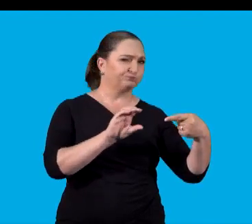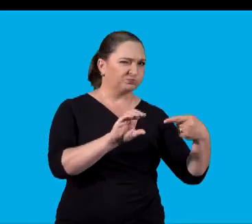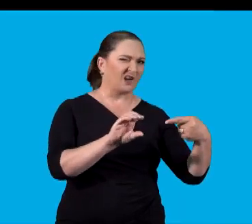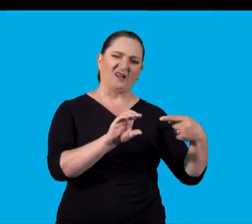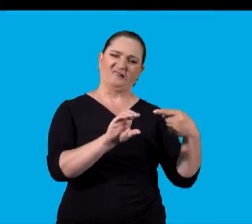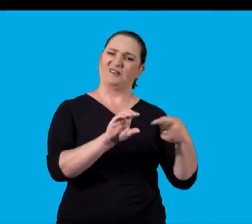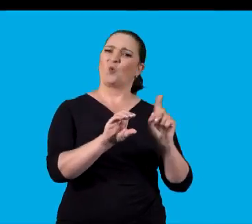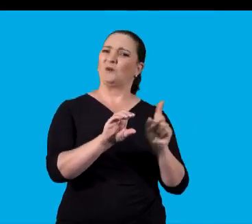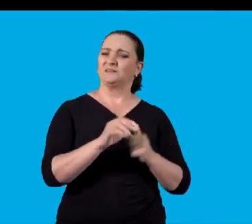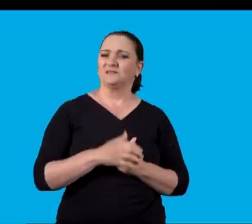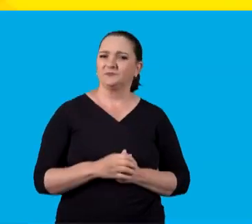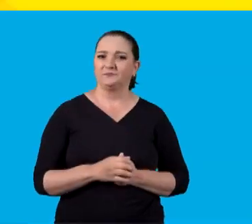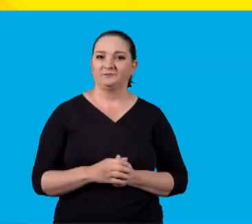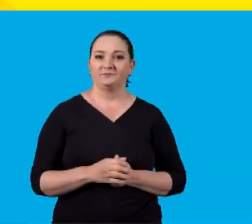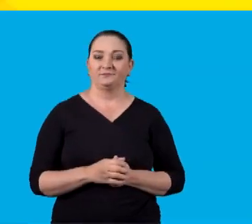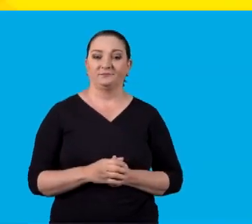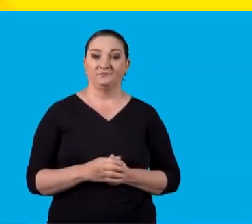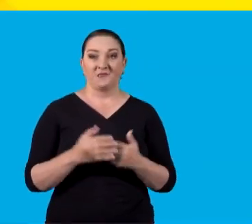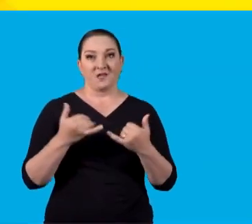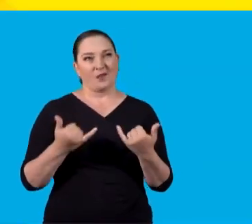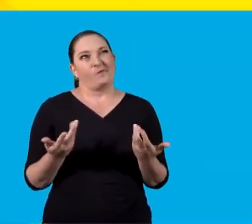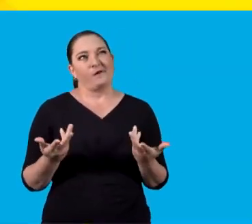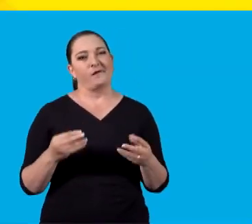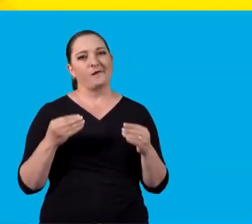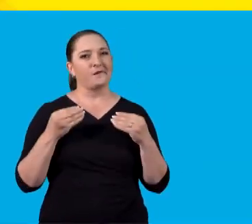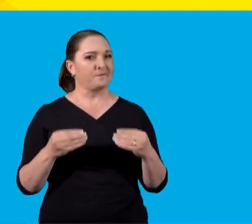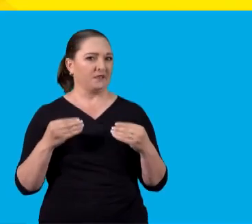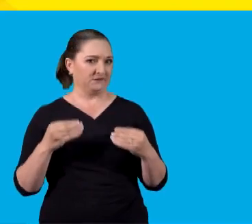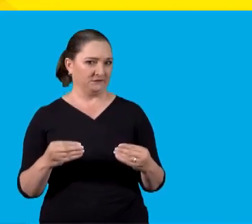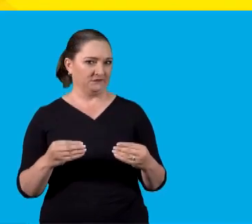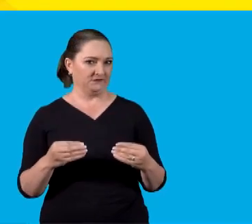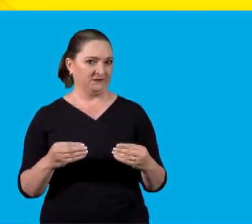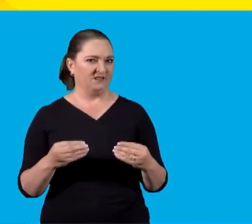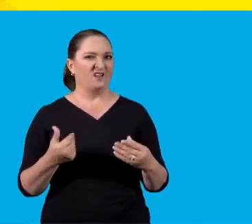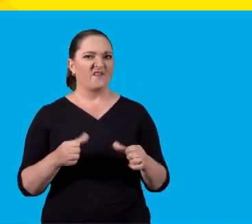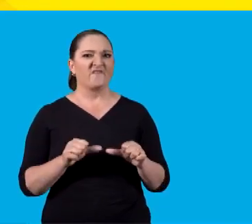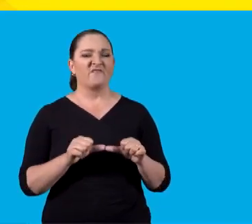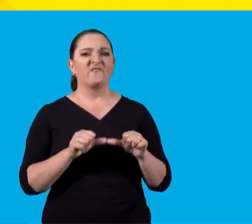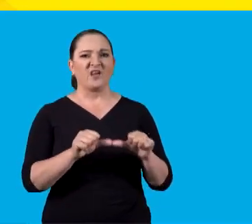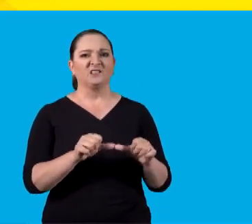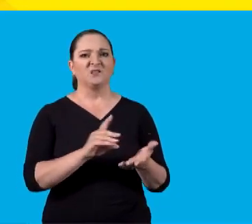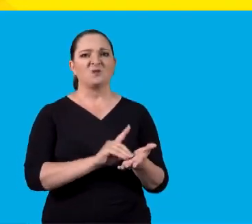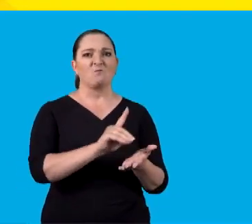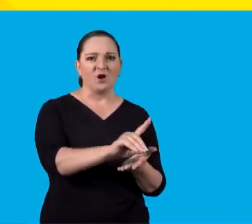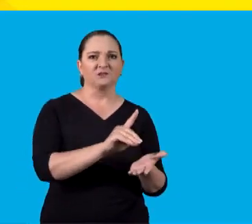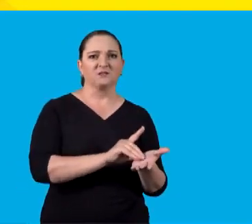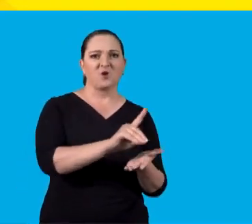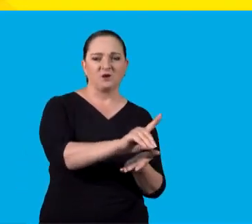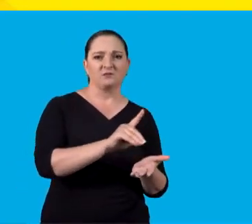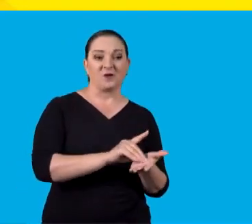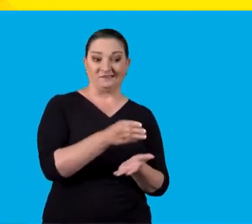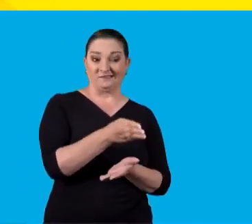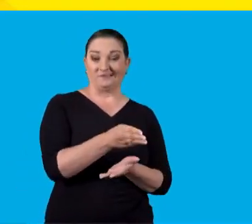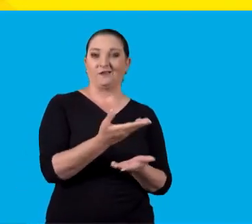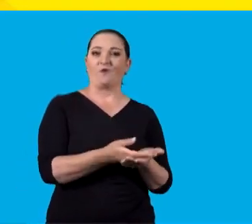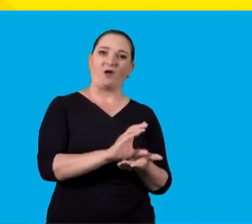in investments? Now, you will see that when a company has fixed deposits, that is what we